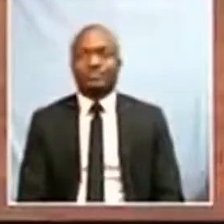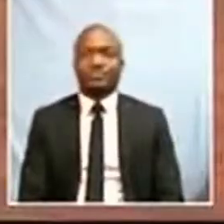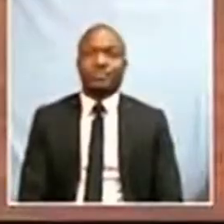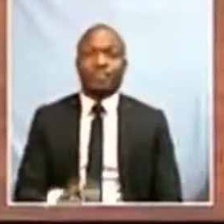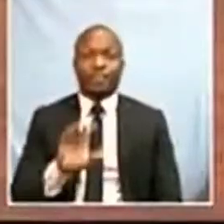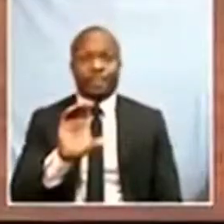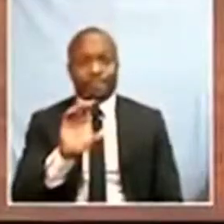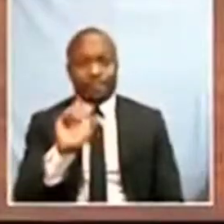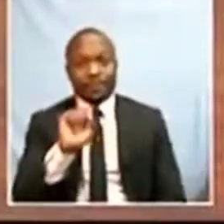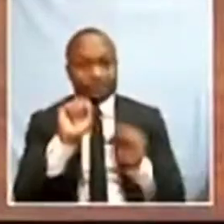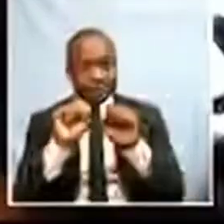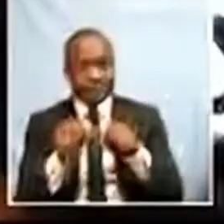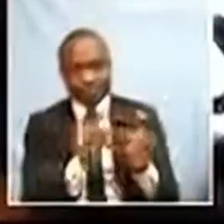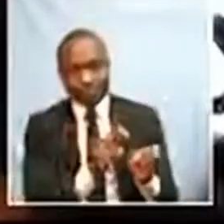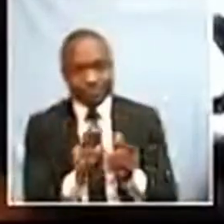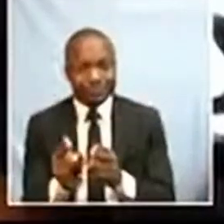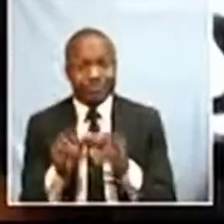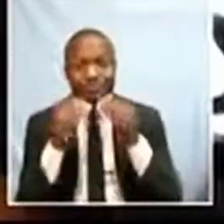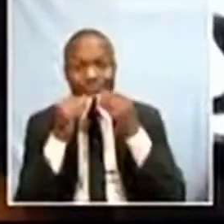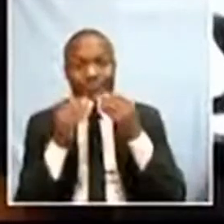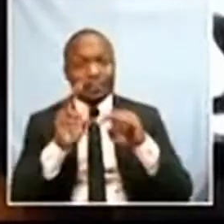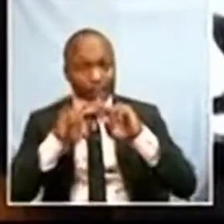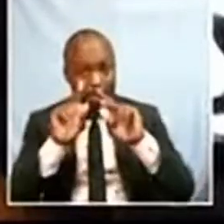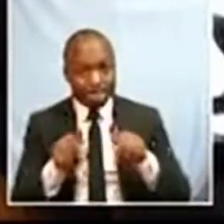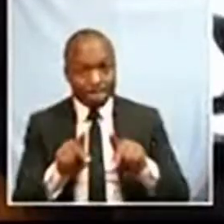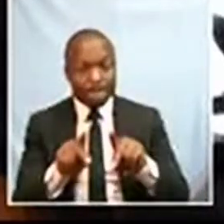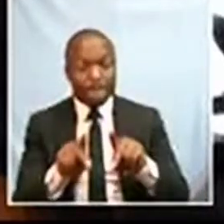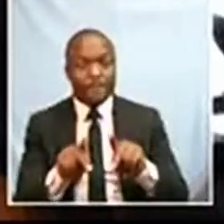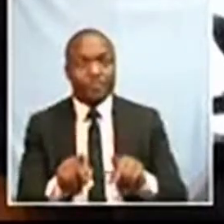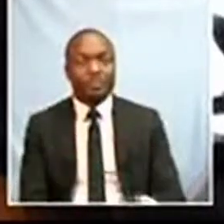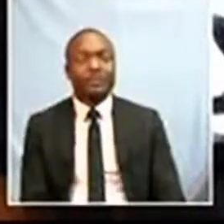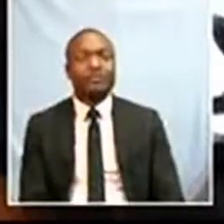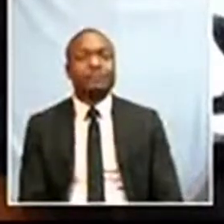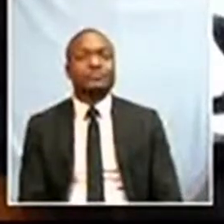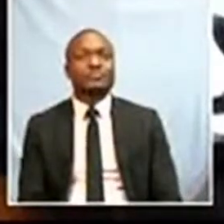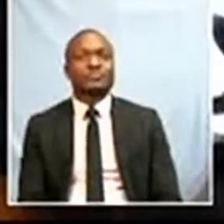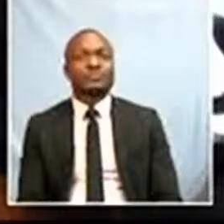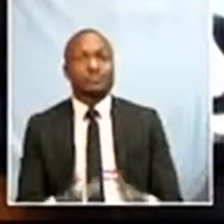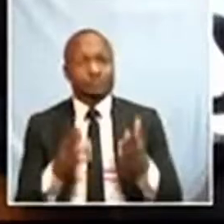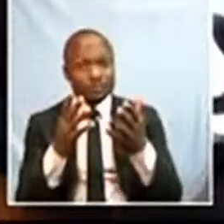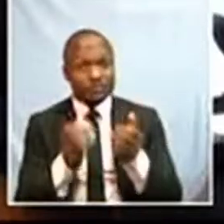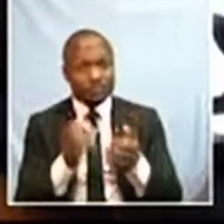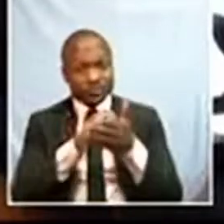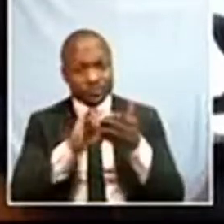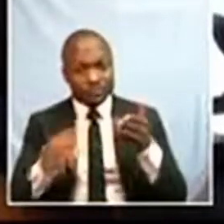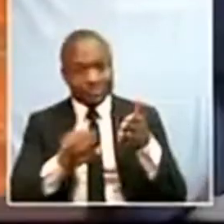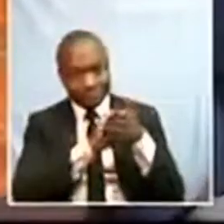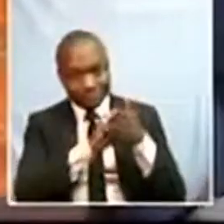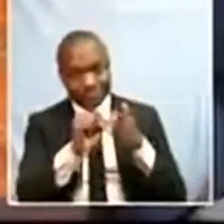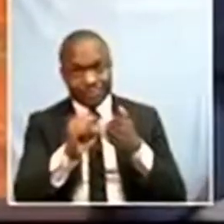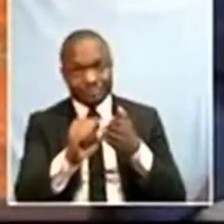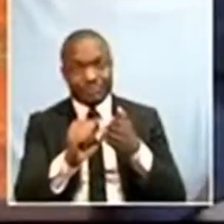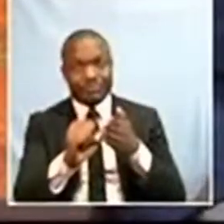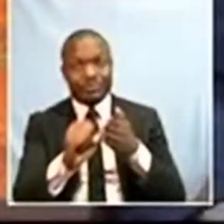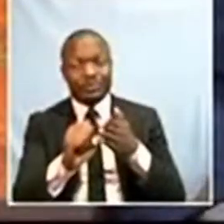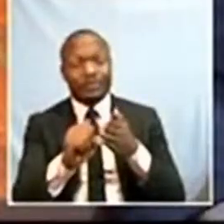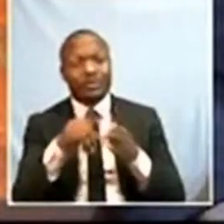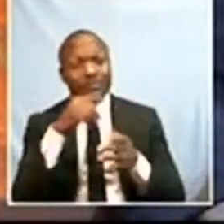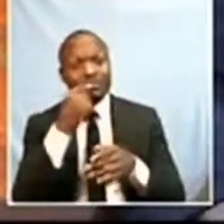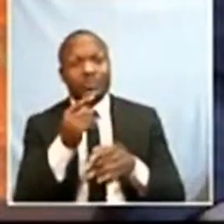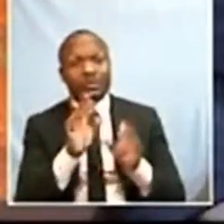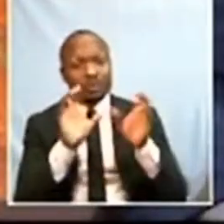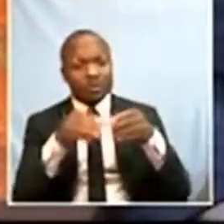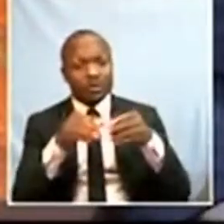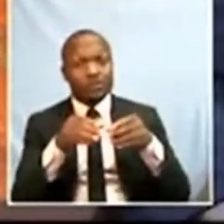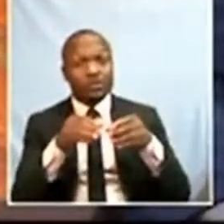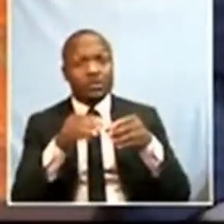Yes, you may respond. Thank you, Chair. I wish to retract the statement and to maintain that the